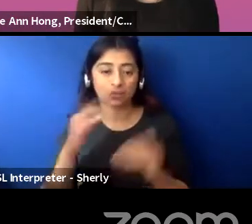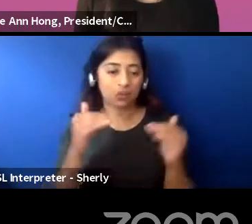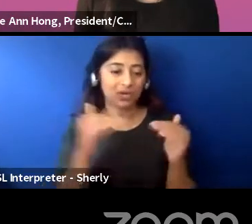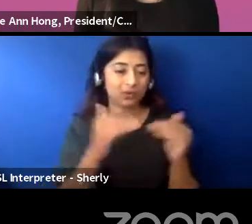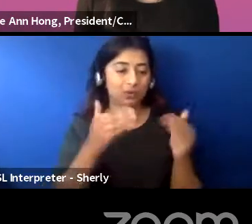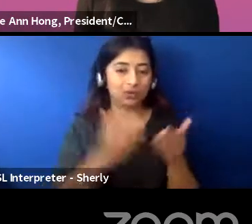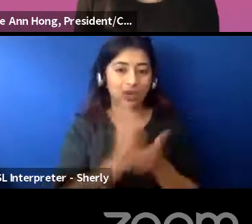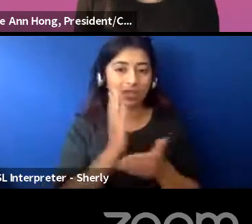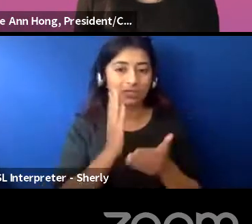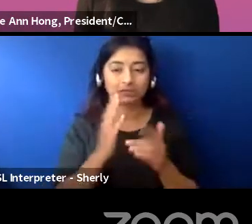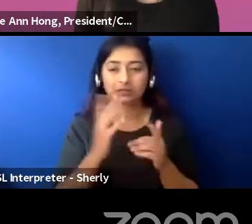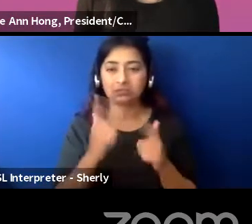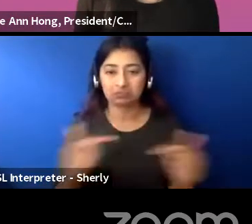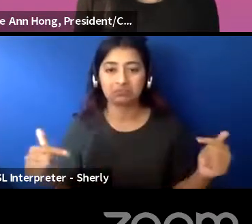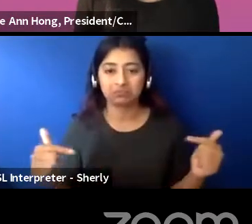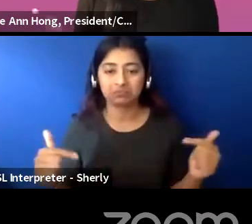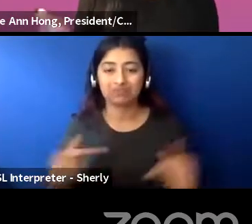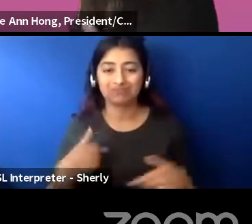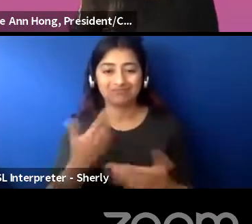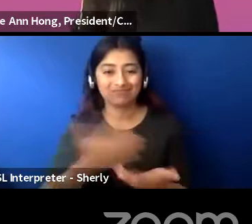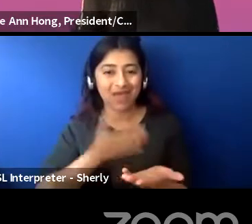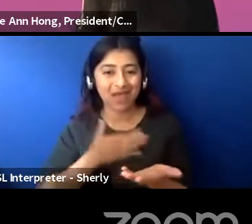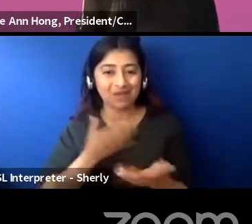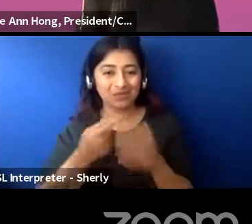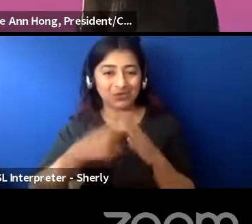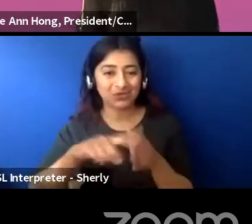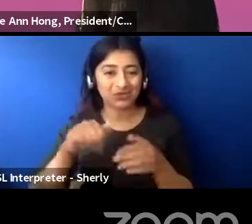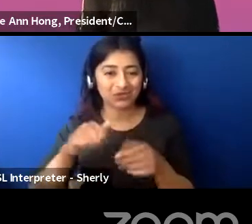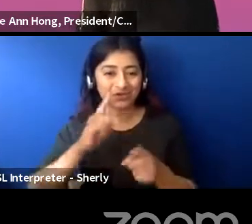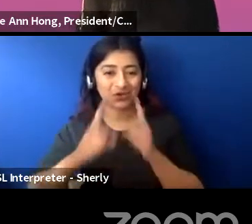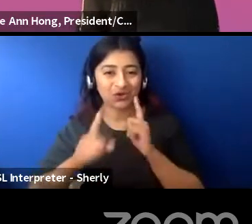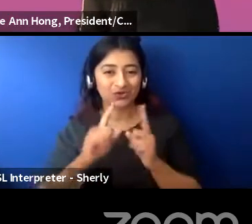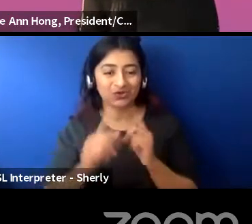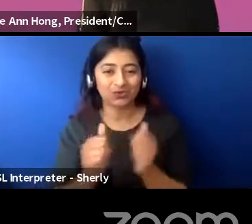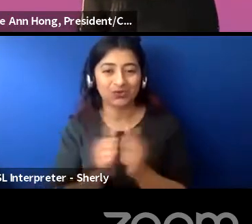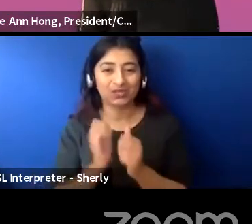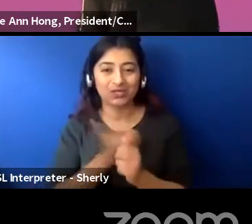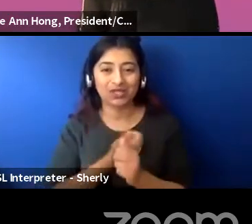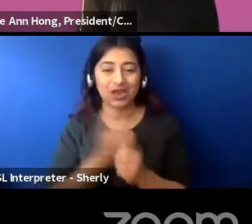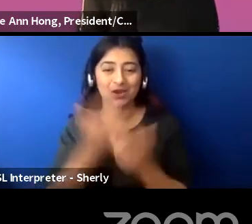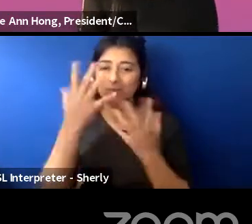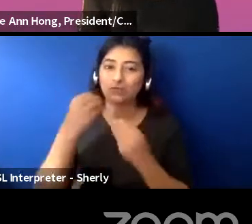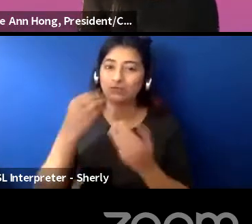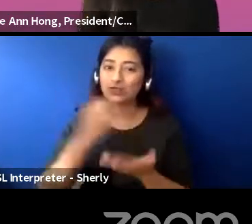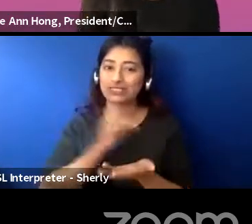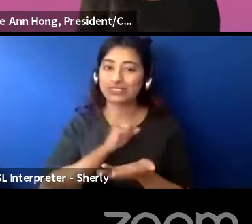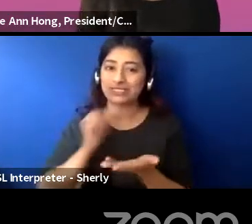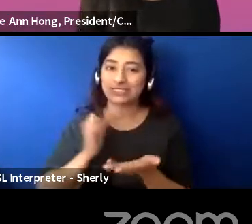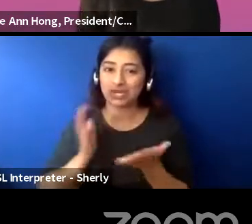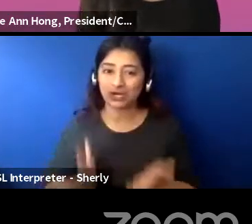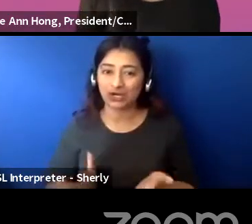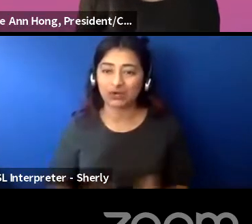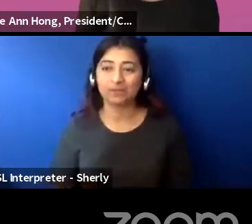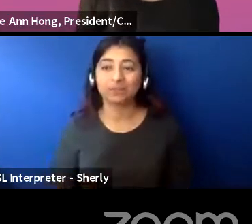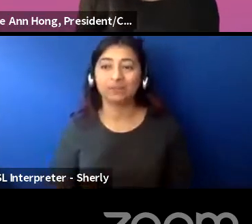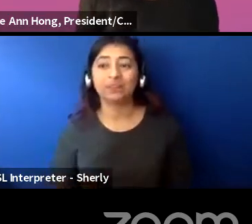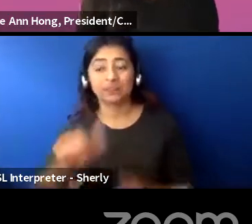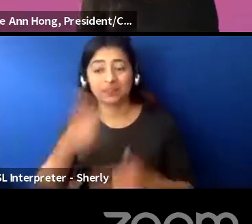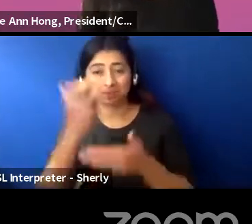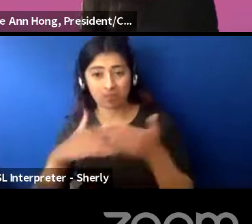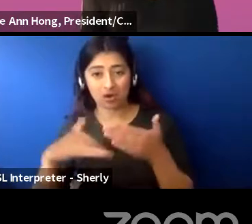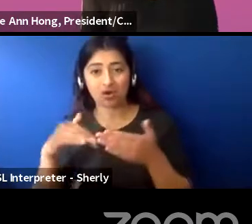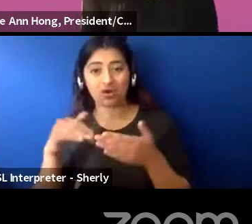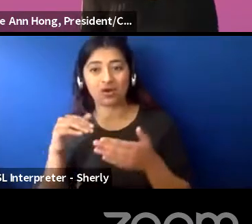other pieces, and I'm so happy that we started the conversation with our lovely senator. The other piece is holding